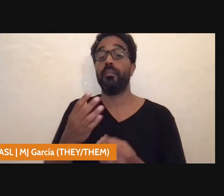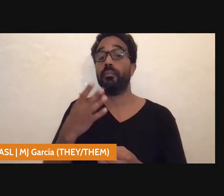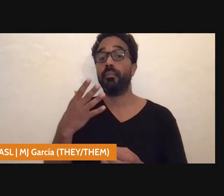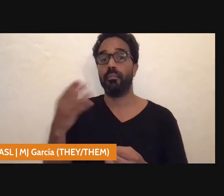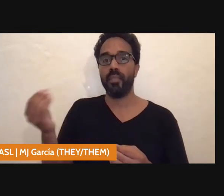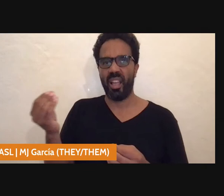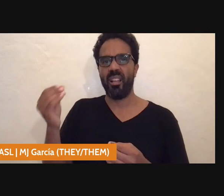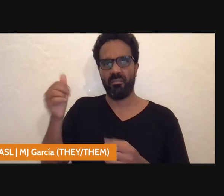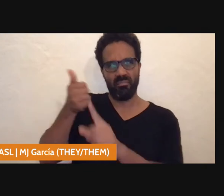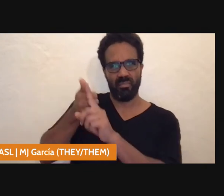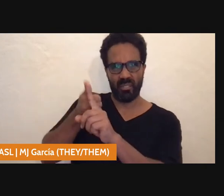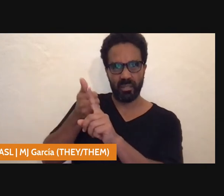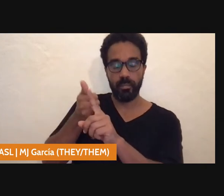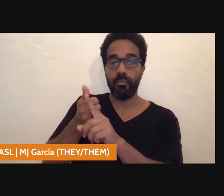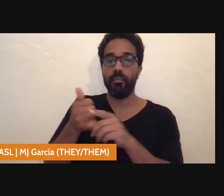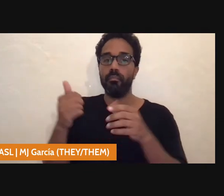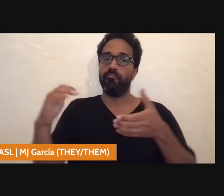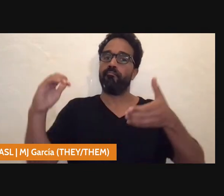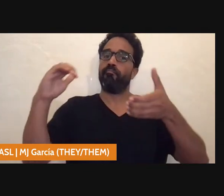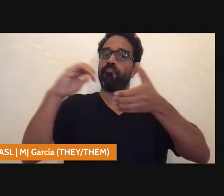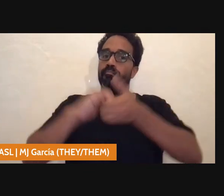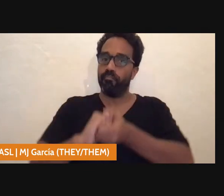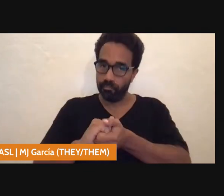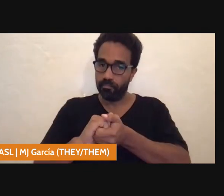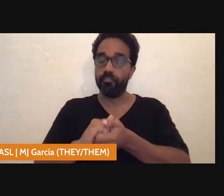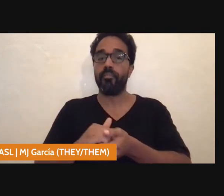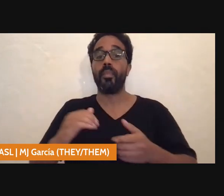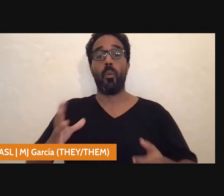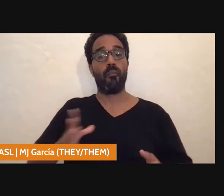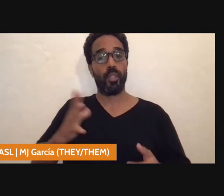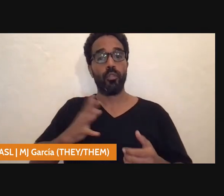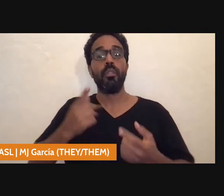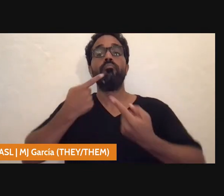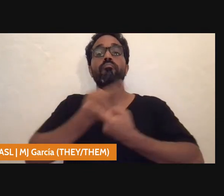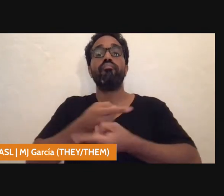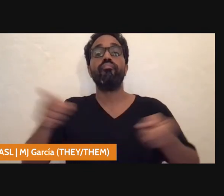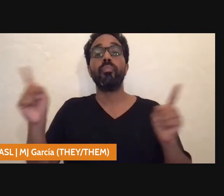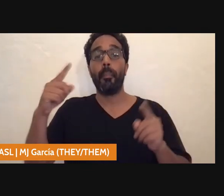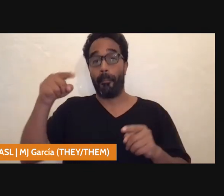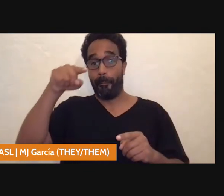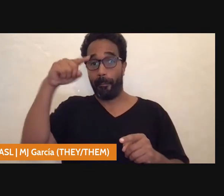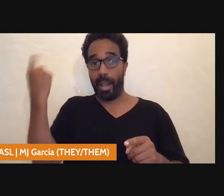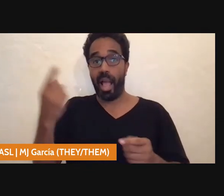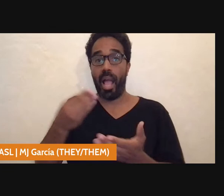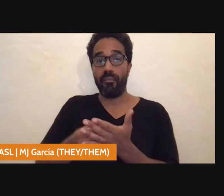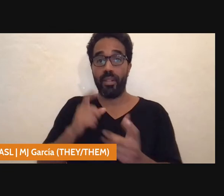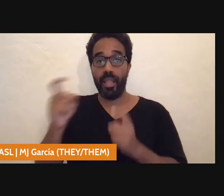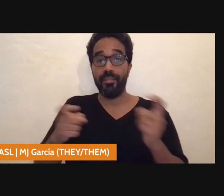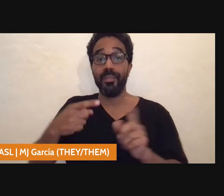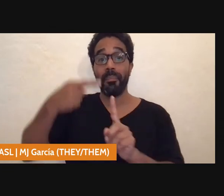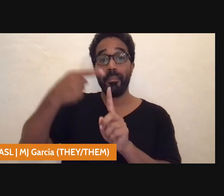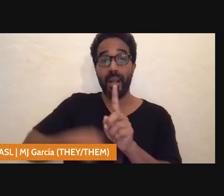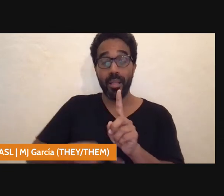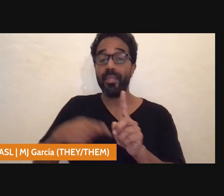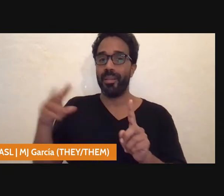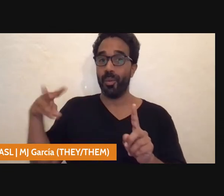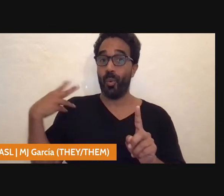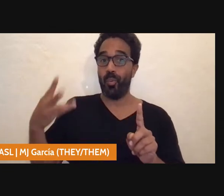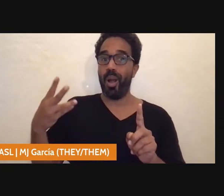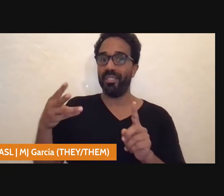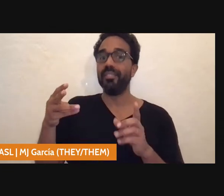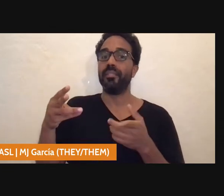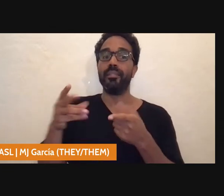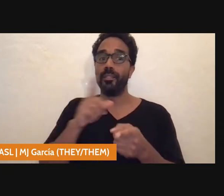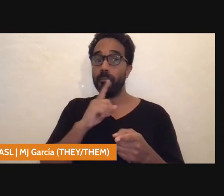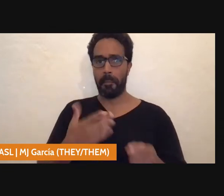to officially proclaim August as Black Philanthropy Month in Washington. So happy Black Philanthropy Month to each and